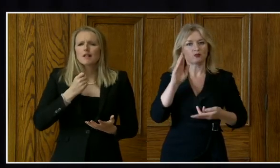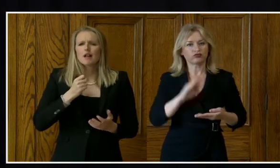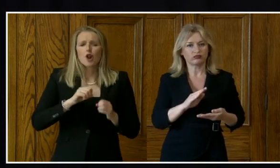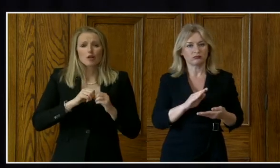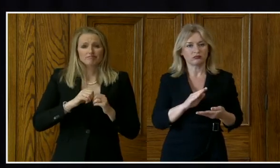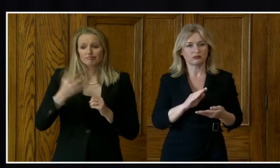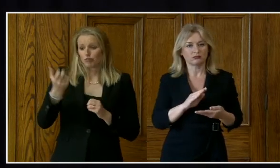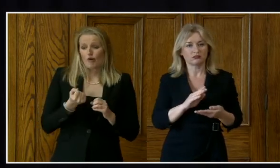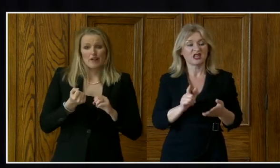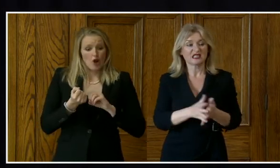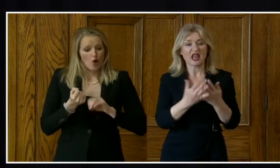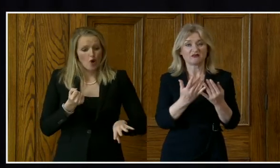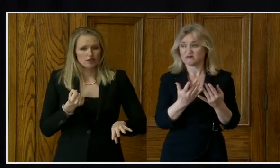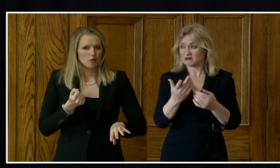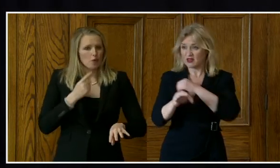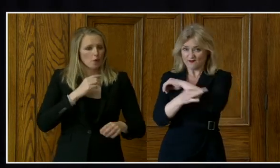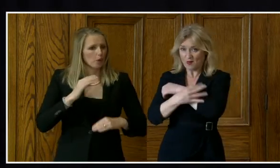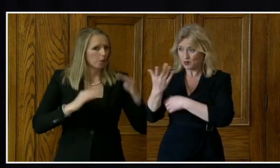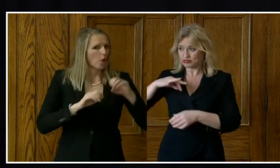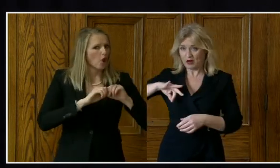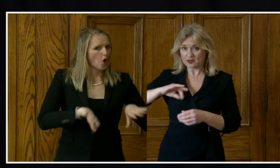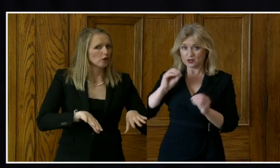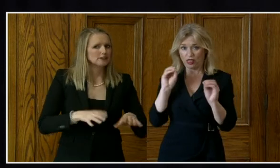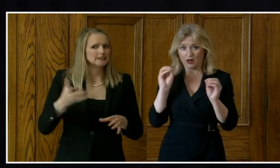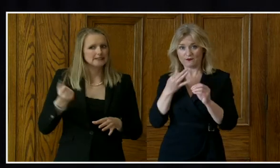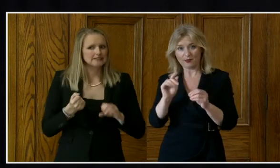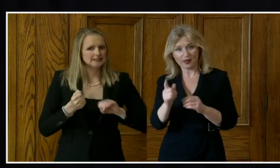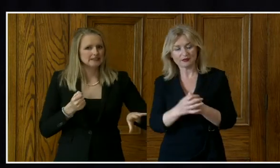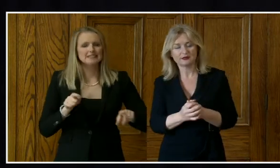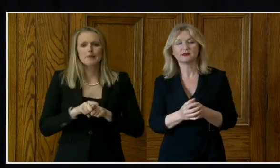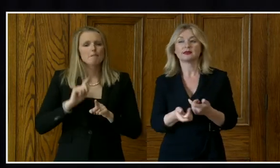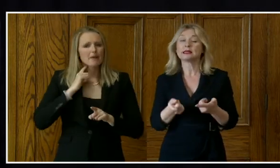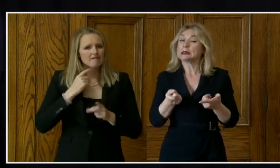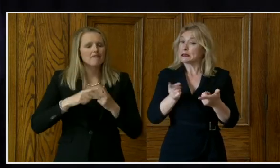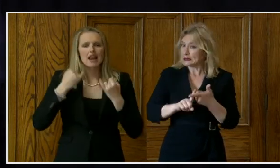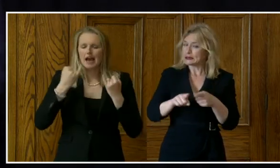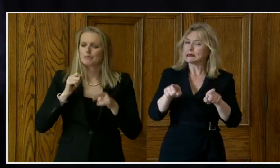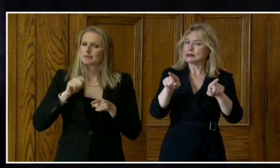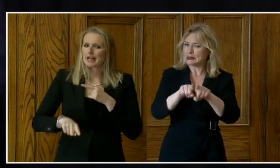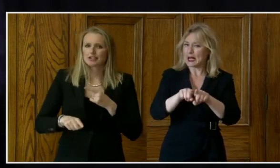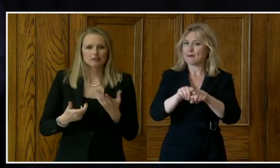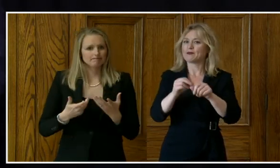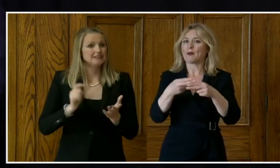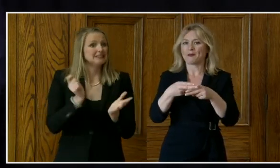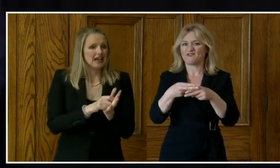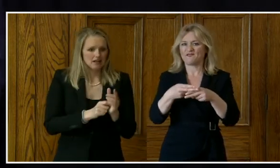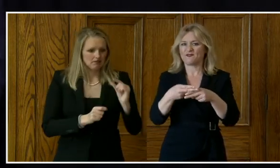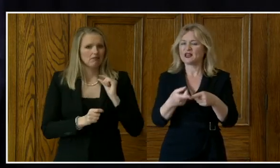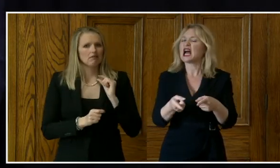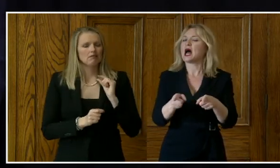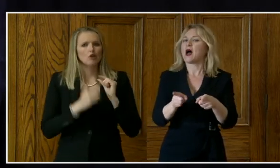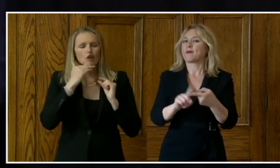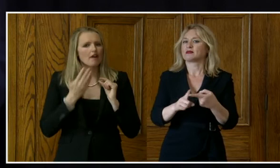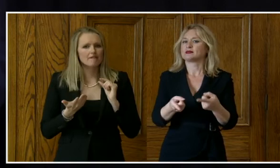scenario. And same will apply with beef and lamb in particular. So in all of those areas, if we see